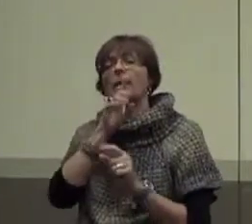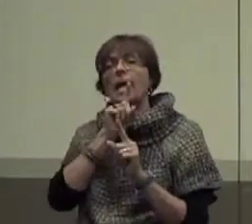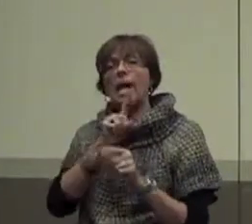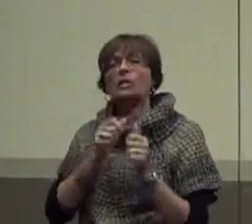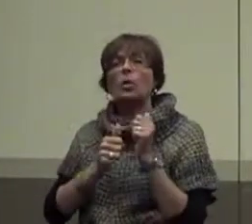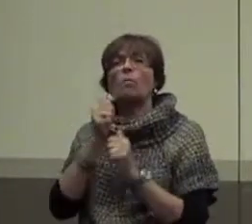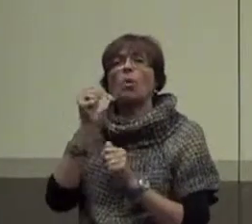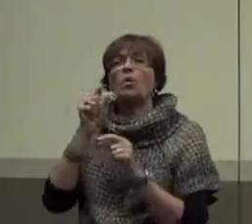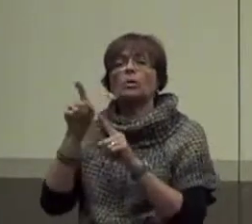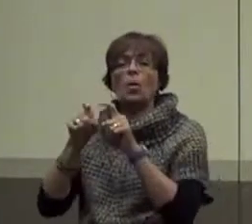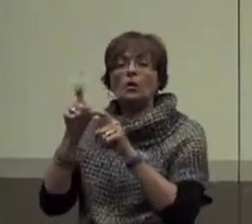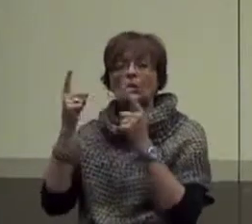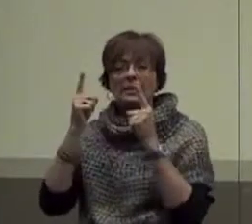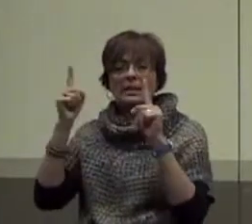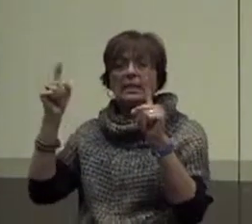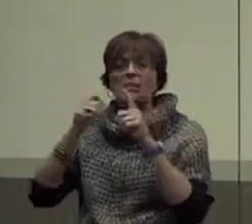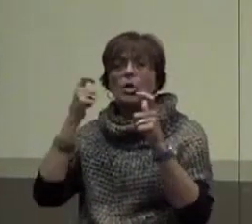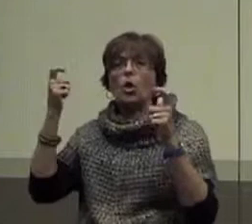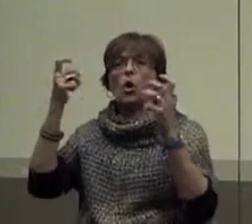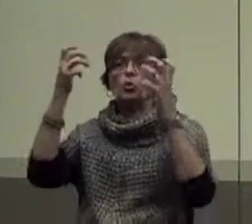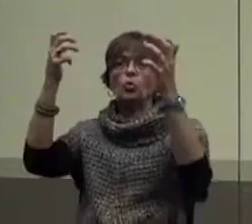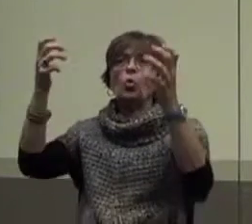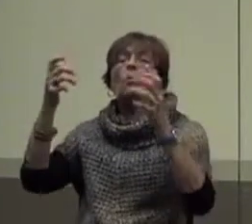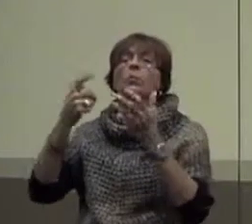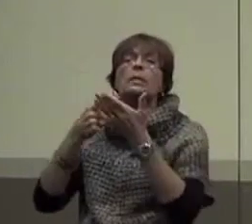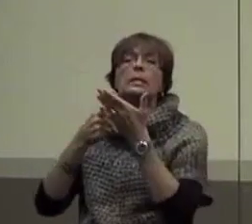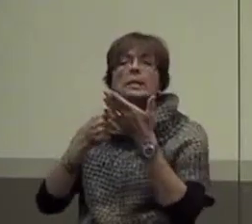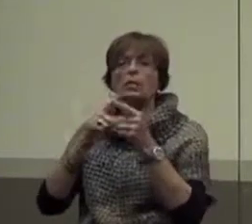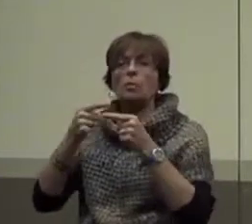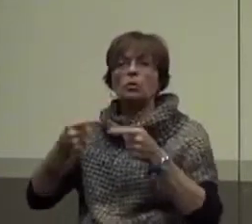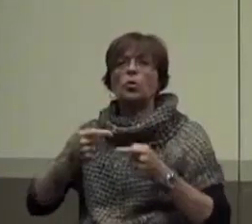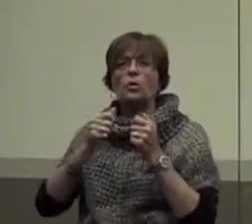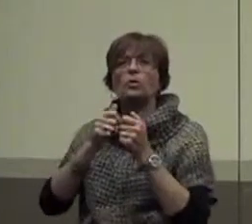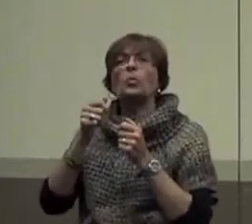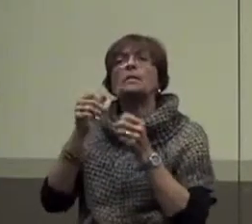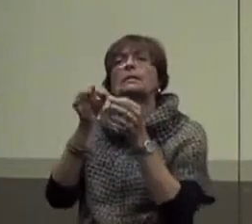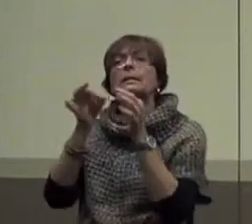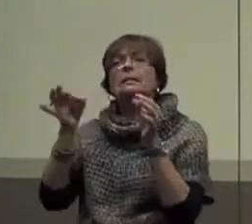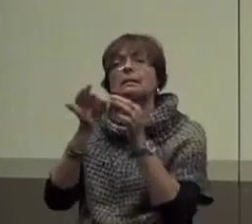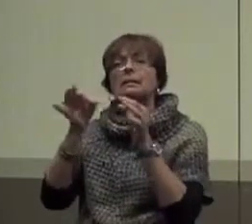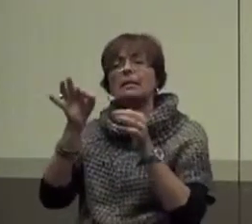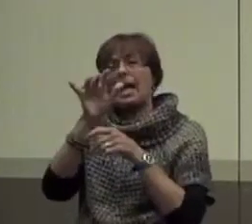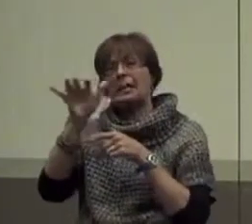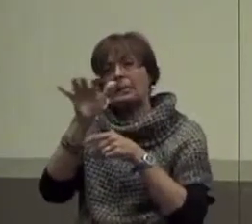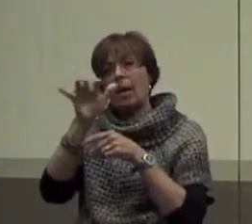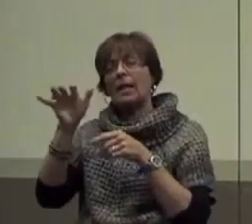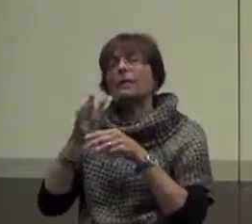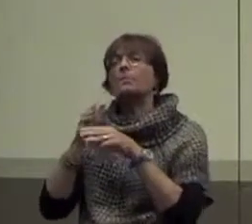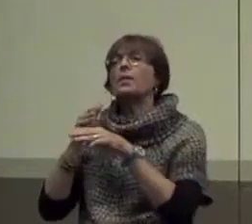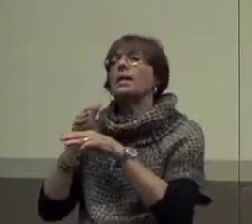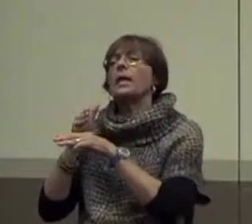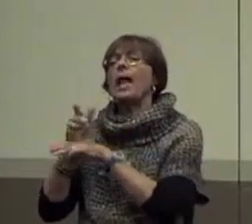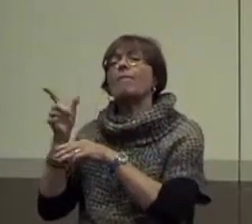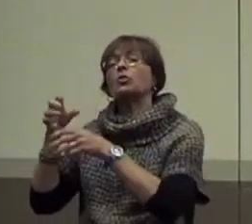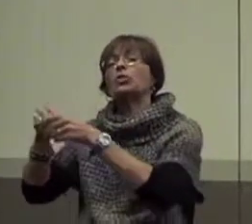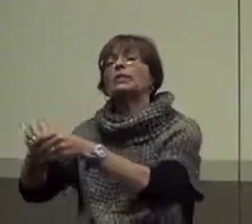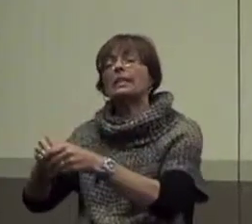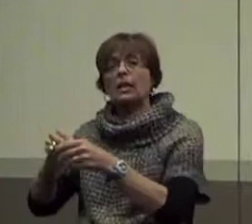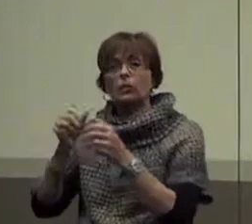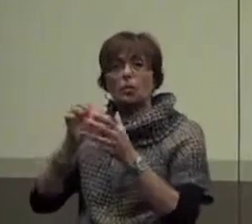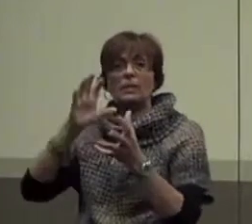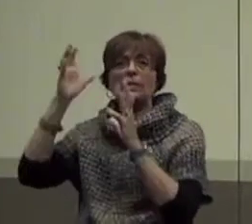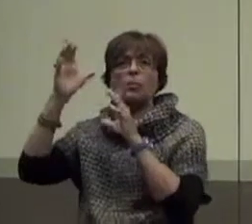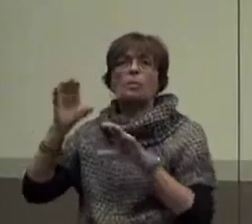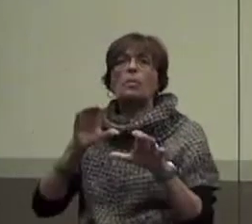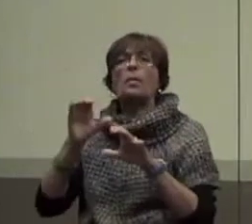questions successfully in large group discussions. However, she struggles with spelling and sentence construction. After she engages in disruptive behavior,